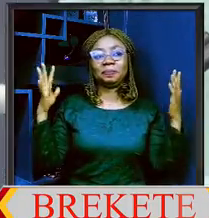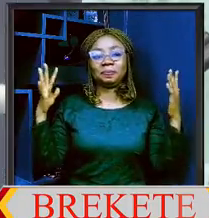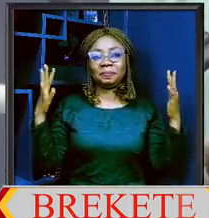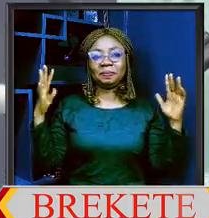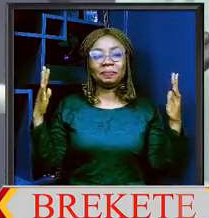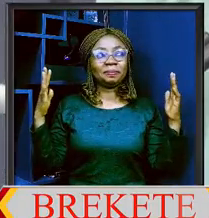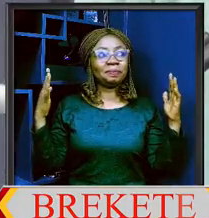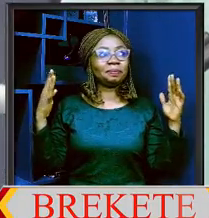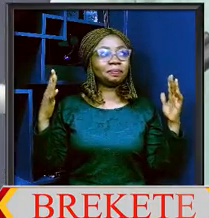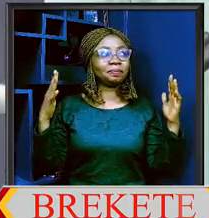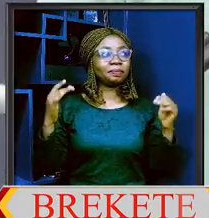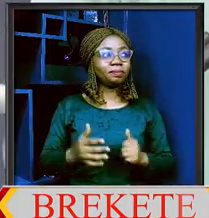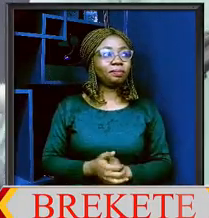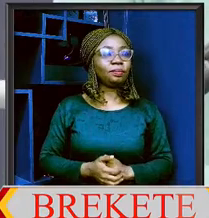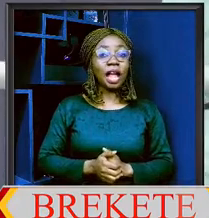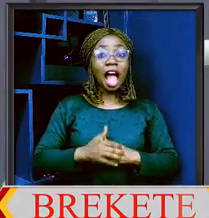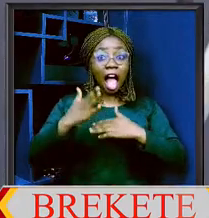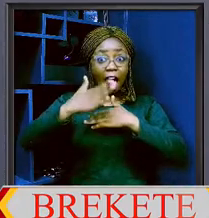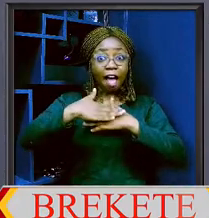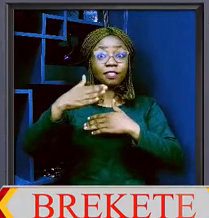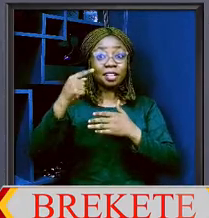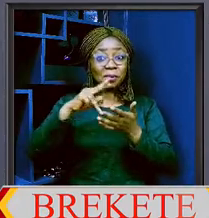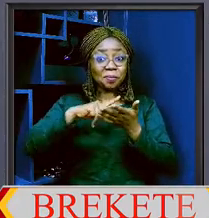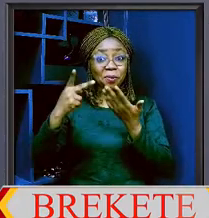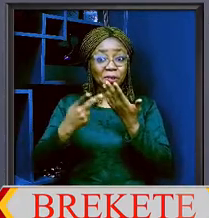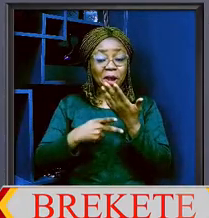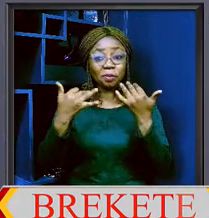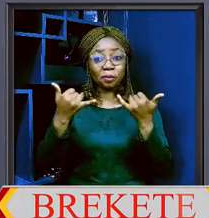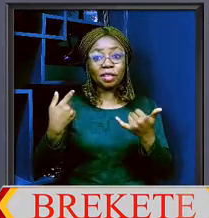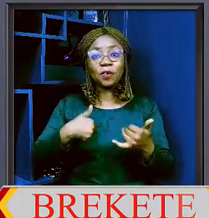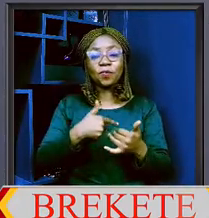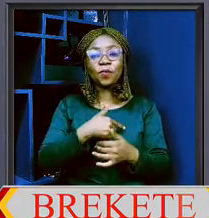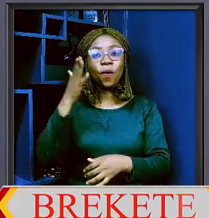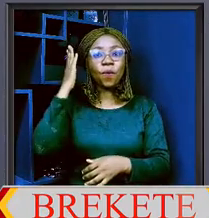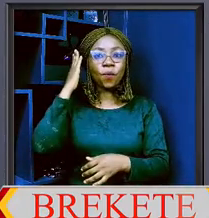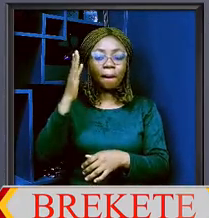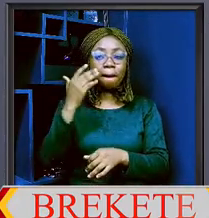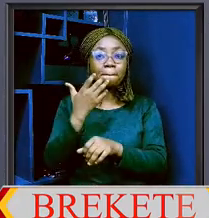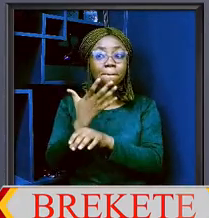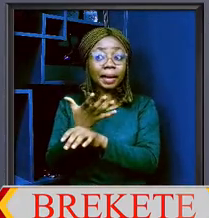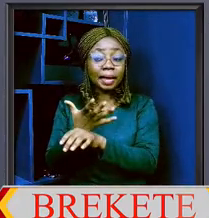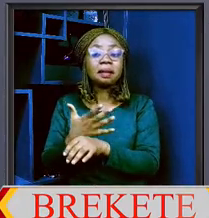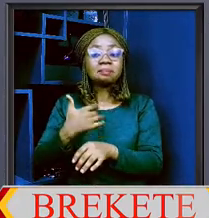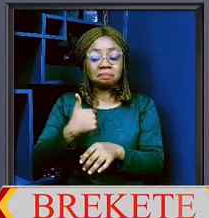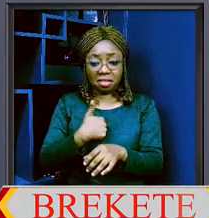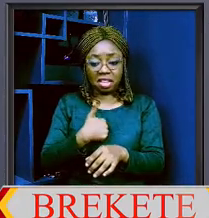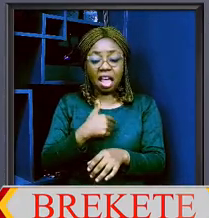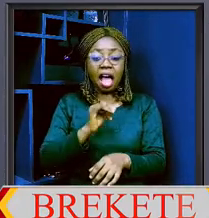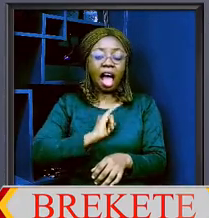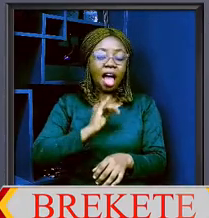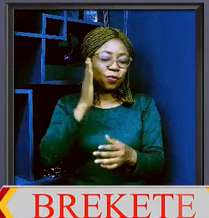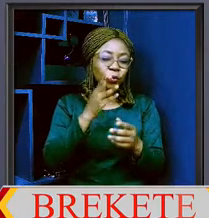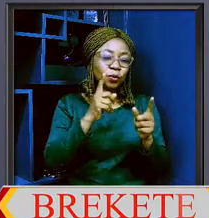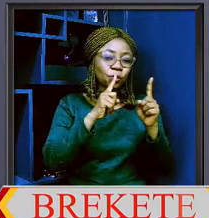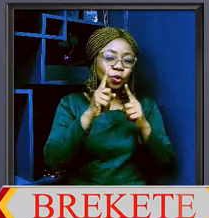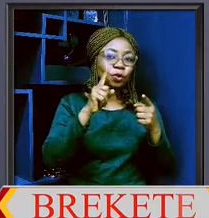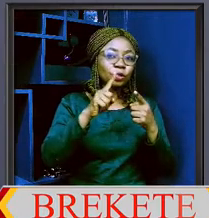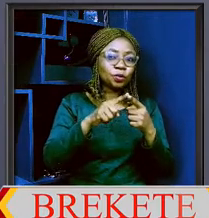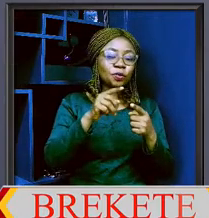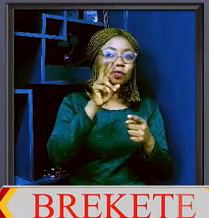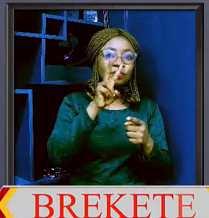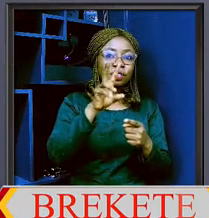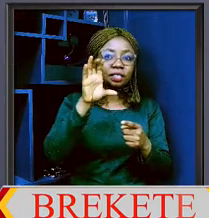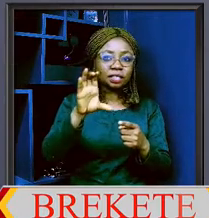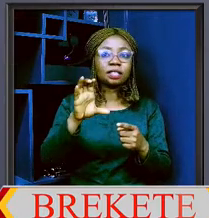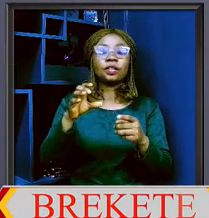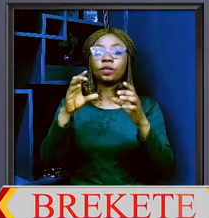ourselves so ma after the program today we go beg me I go talk to the V Vice Chancellor I go talk